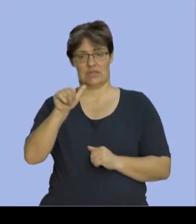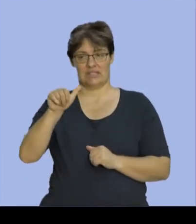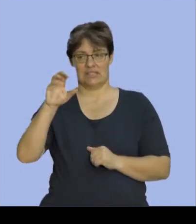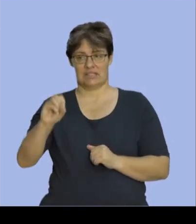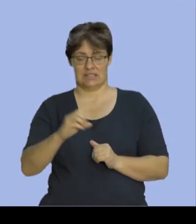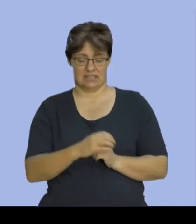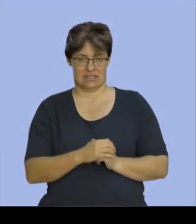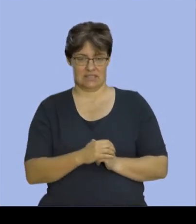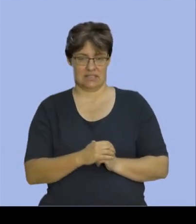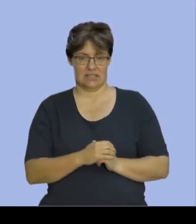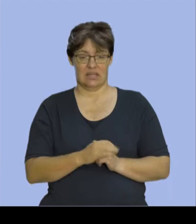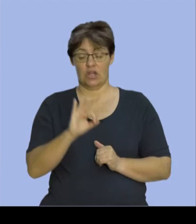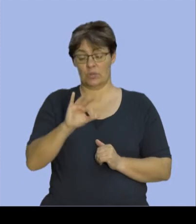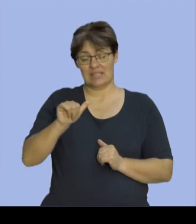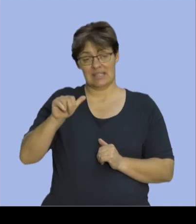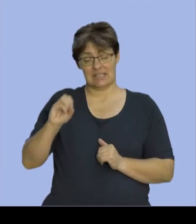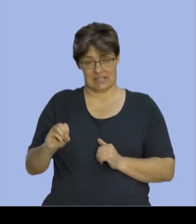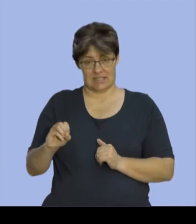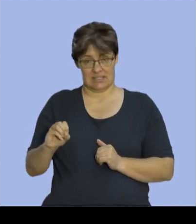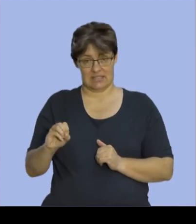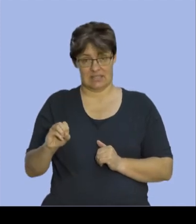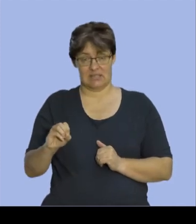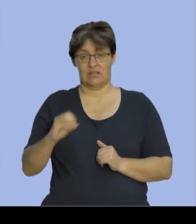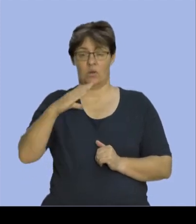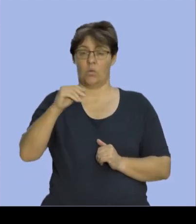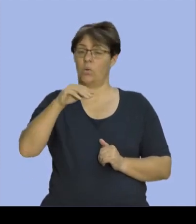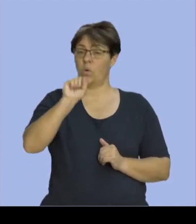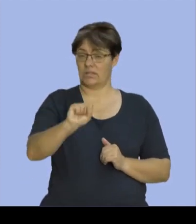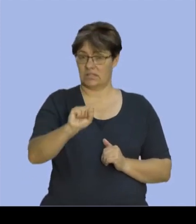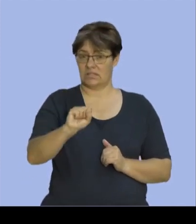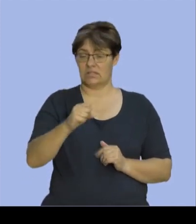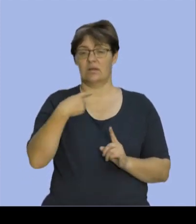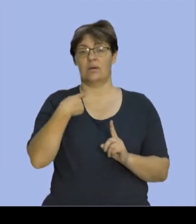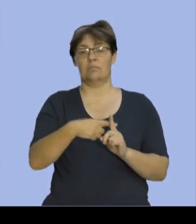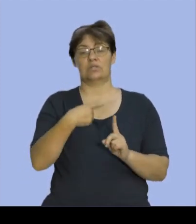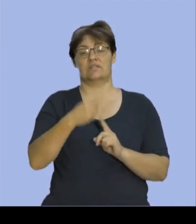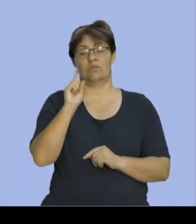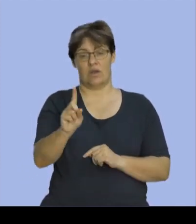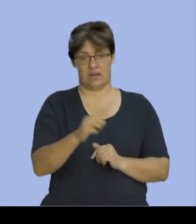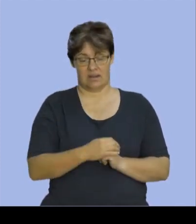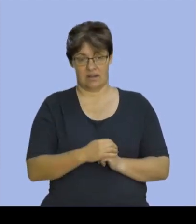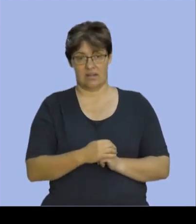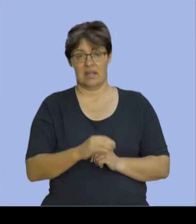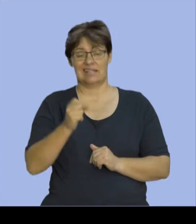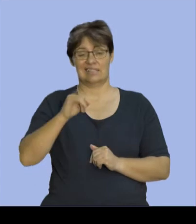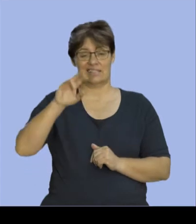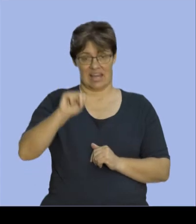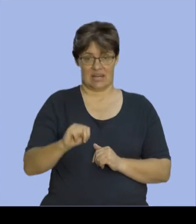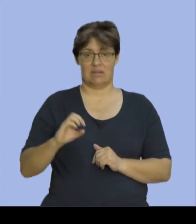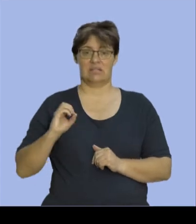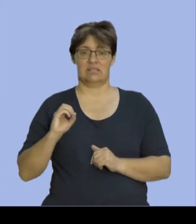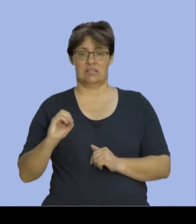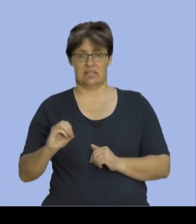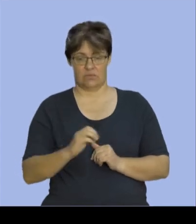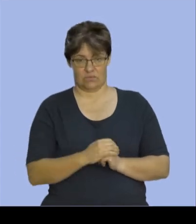be 360 there. At 360, the graph of cos will be +1, and the graph